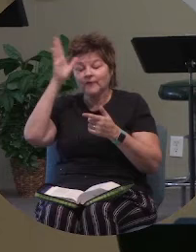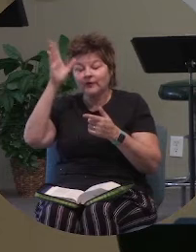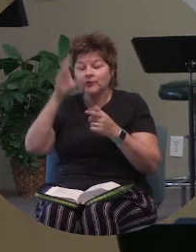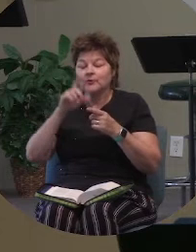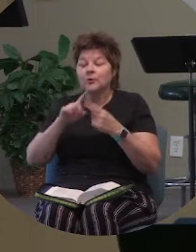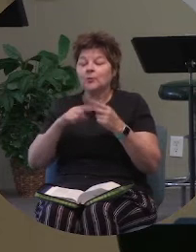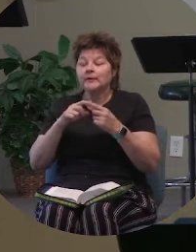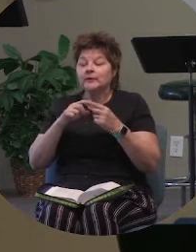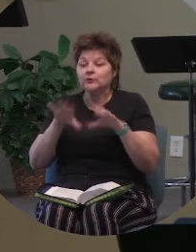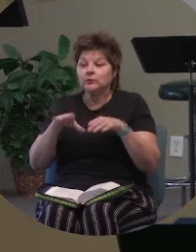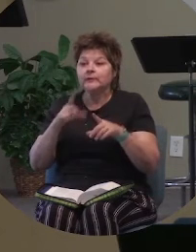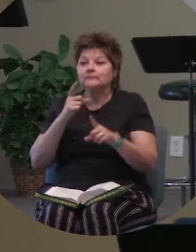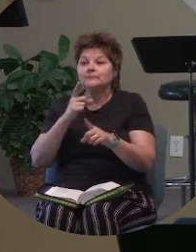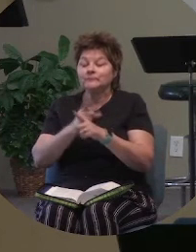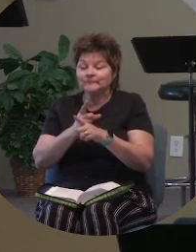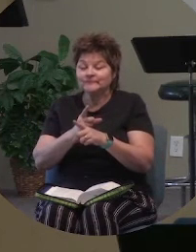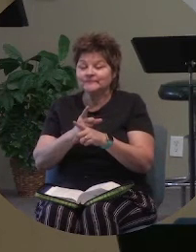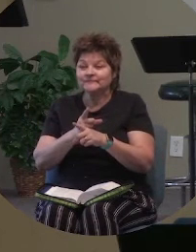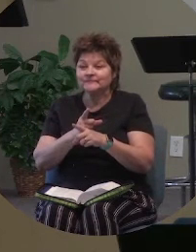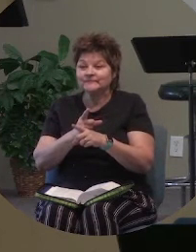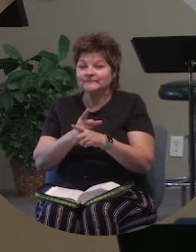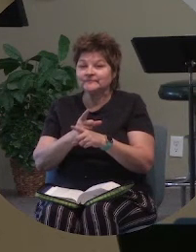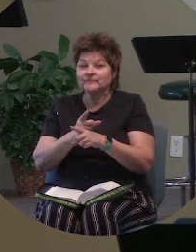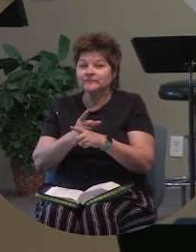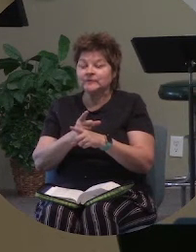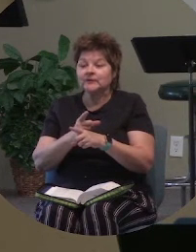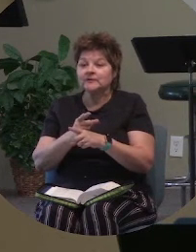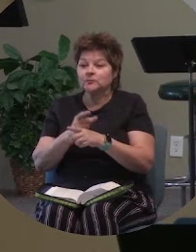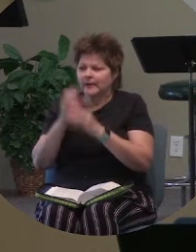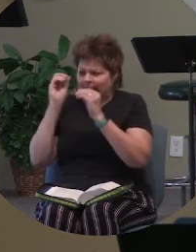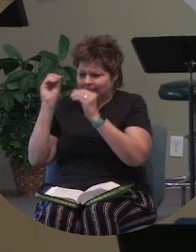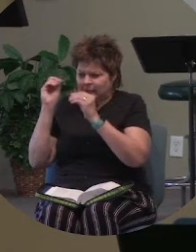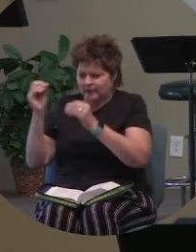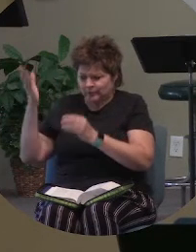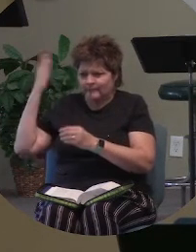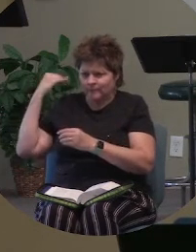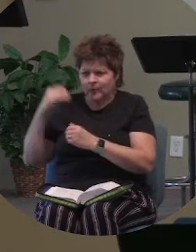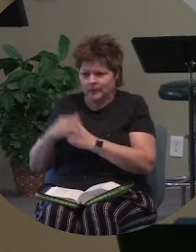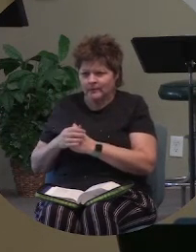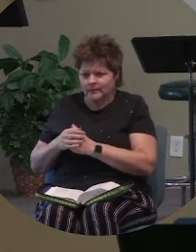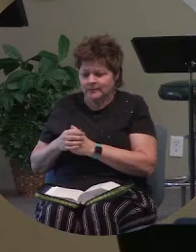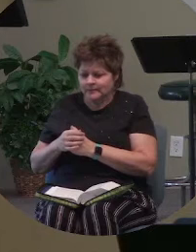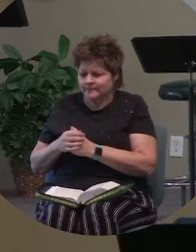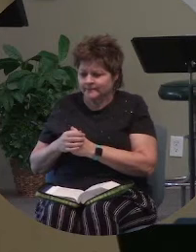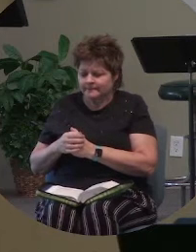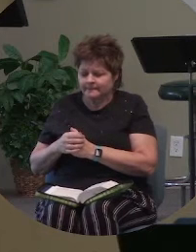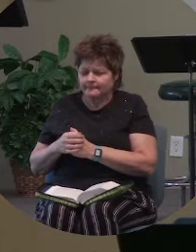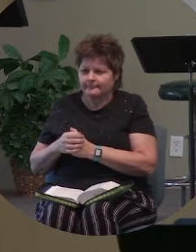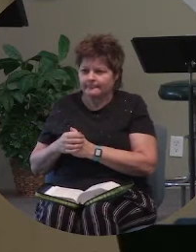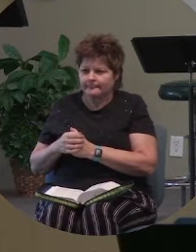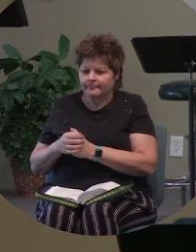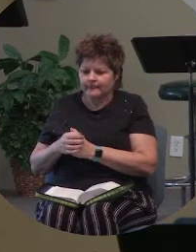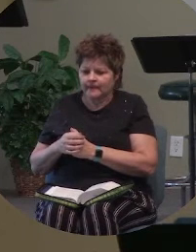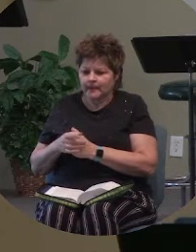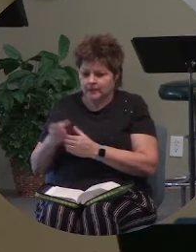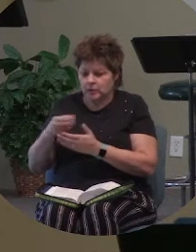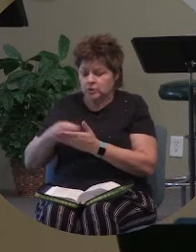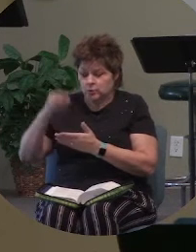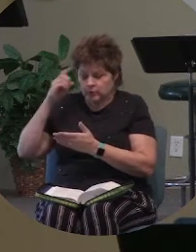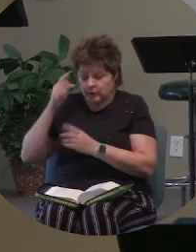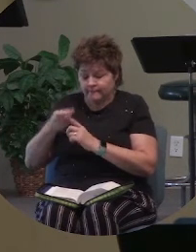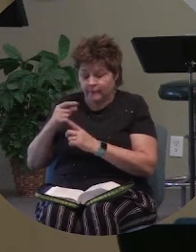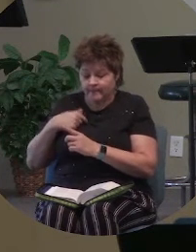it correctly. And this is what I taught you, he said. This is what he begins with. This you learned from